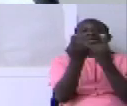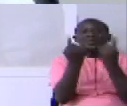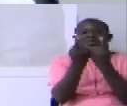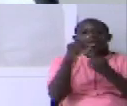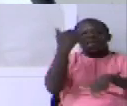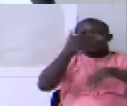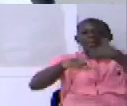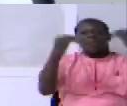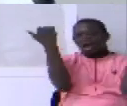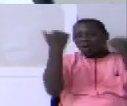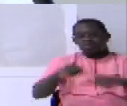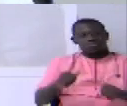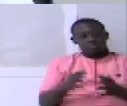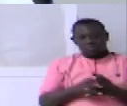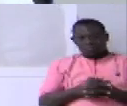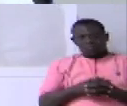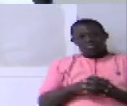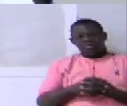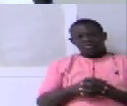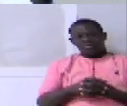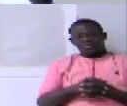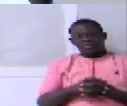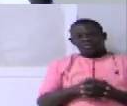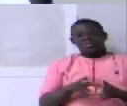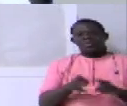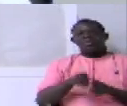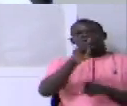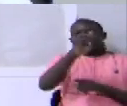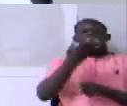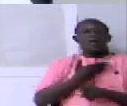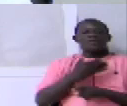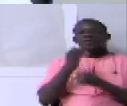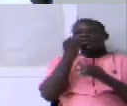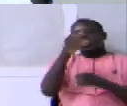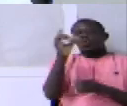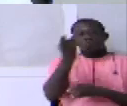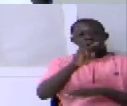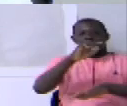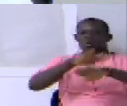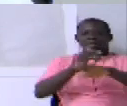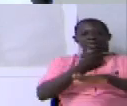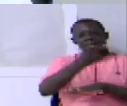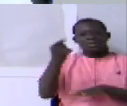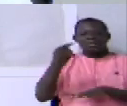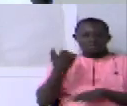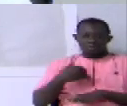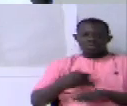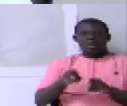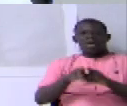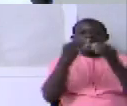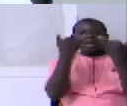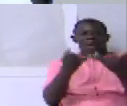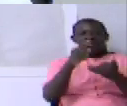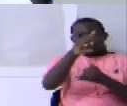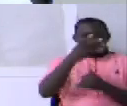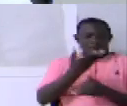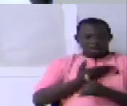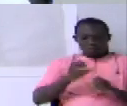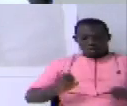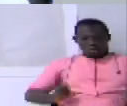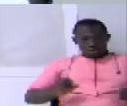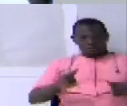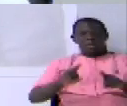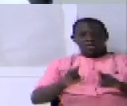happened. Ko nyinkolu nene manke. What do you have to tell these people? Bemune fala wo moliye. Now that you have the opportunity on this